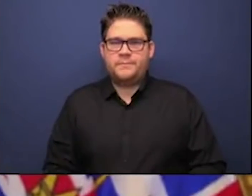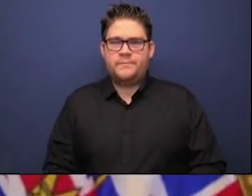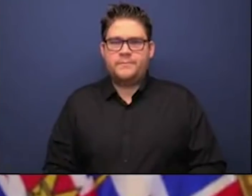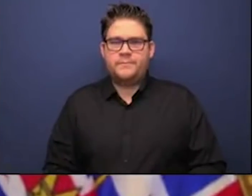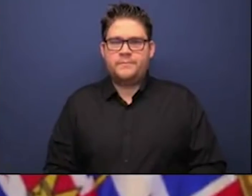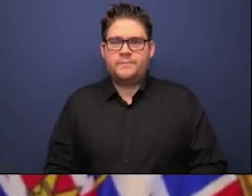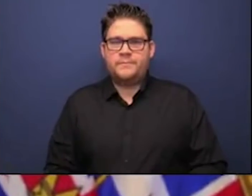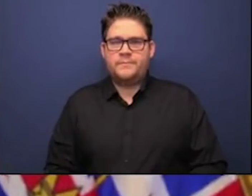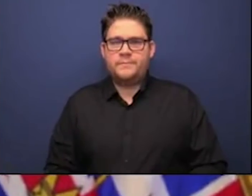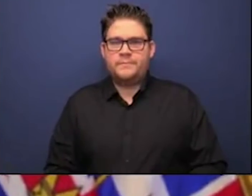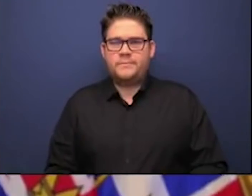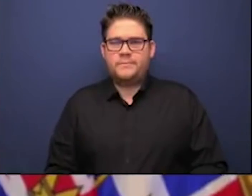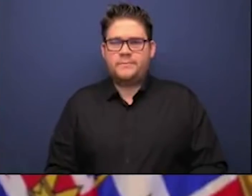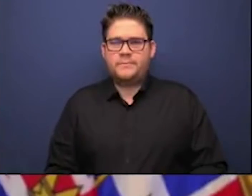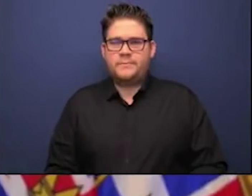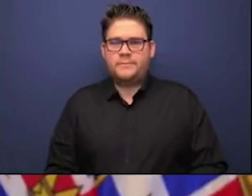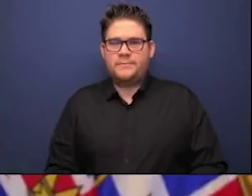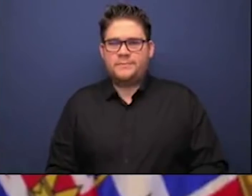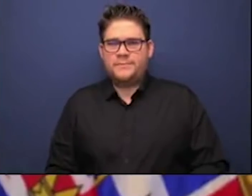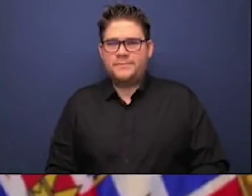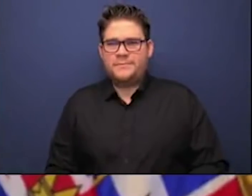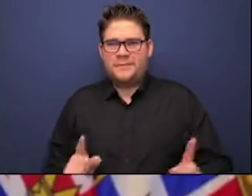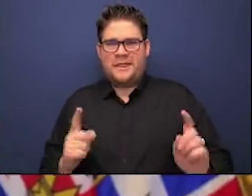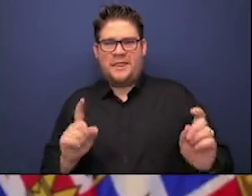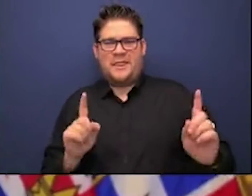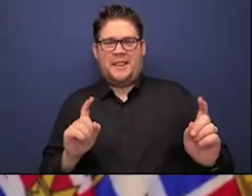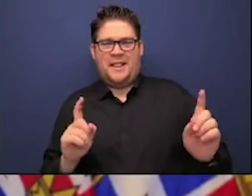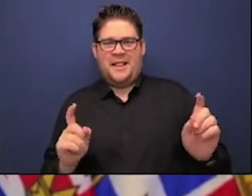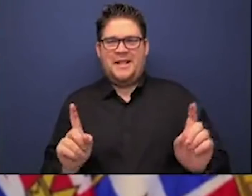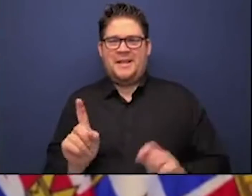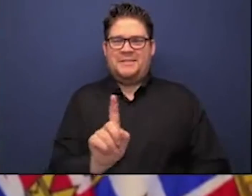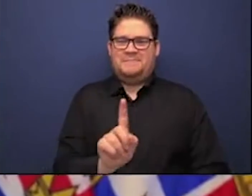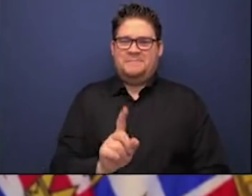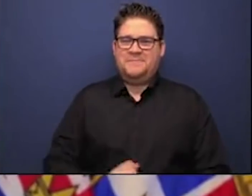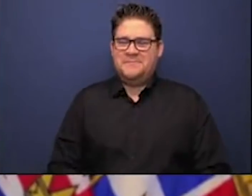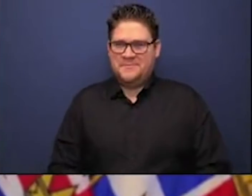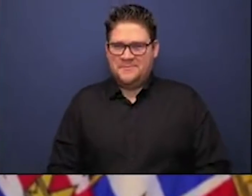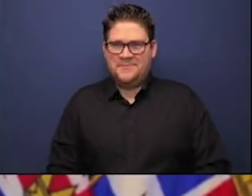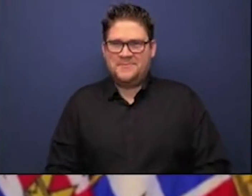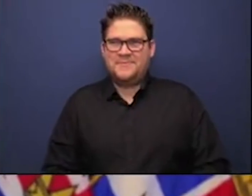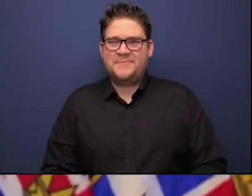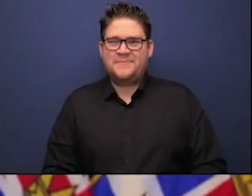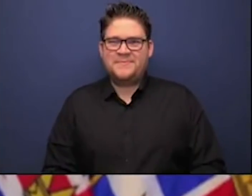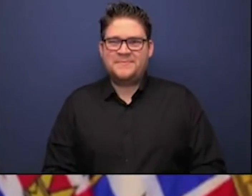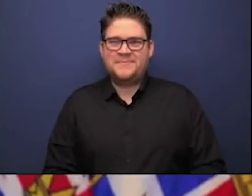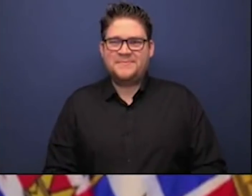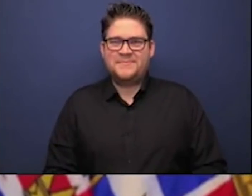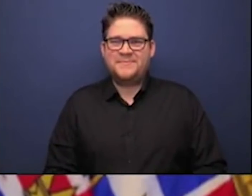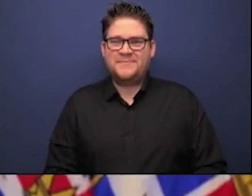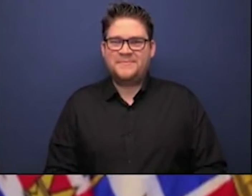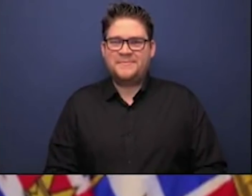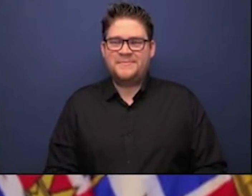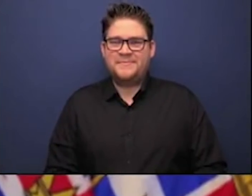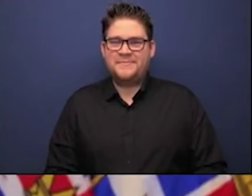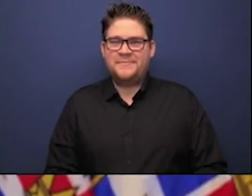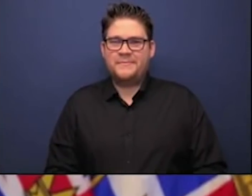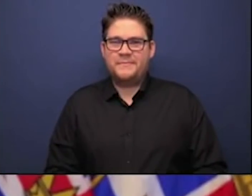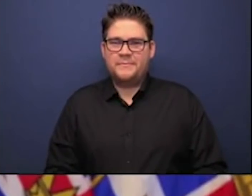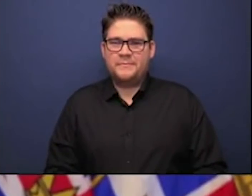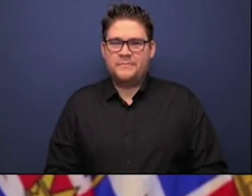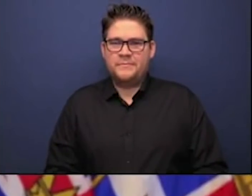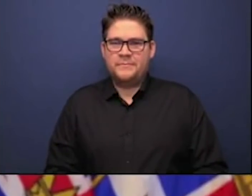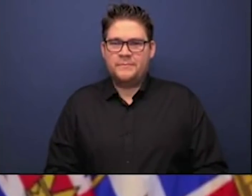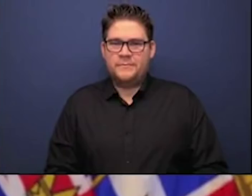It's a bit of a dance doing all this, eh? I'dsquel, Aikwana Silam Nala, Entapa Stephanie Higginson,